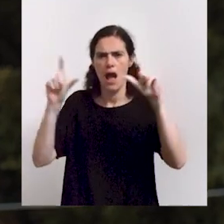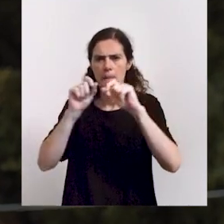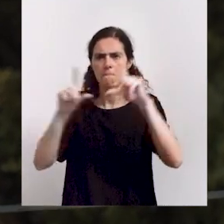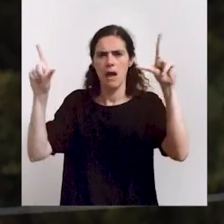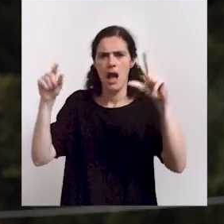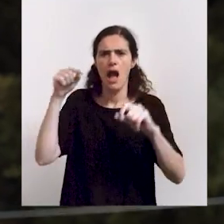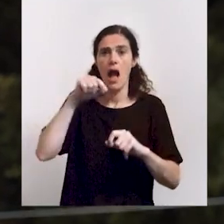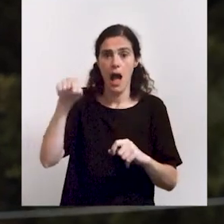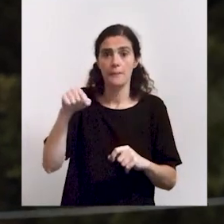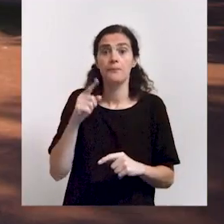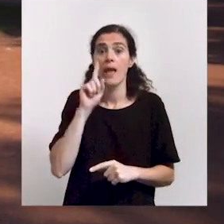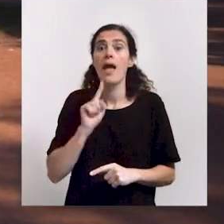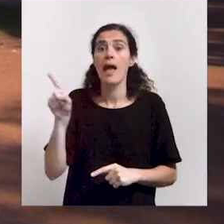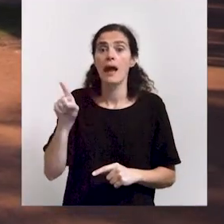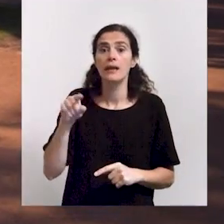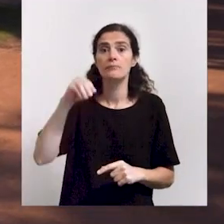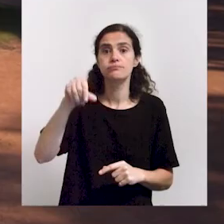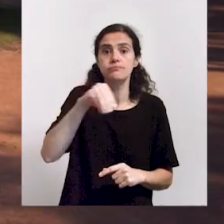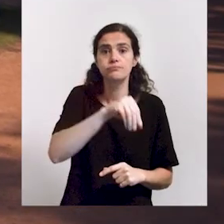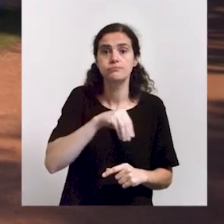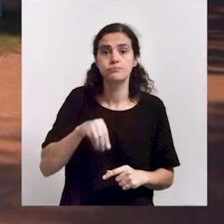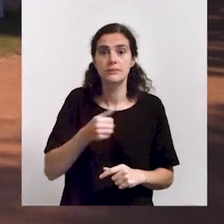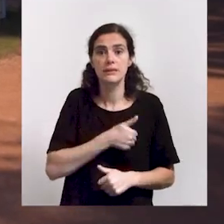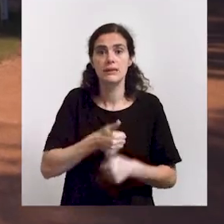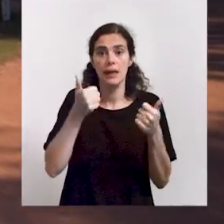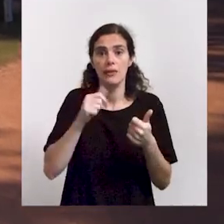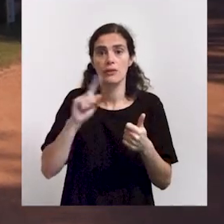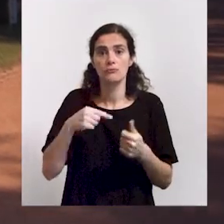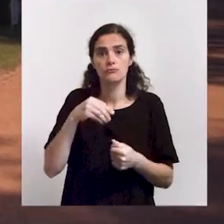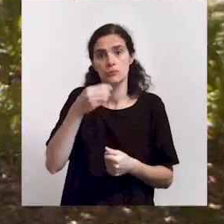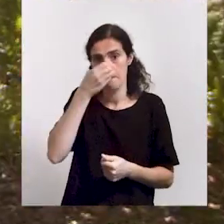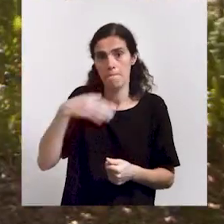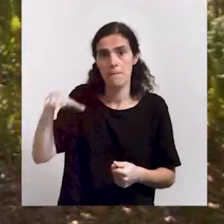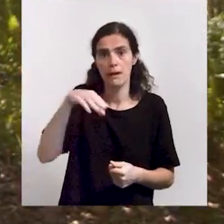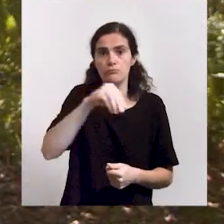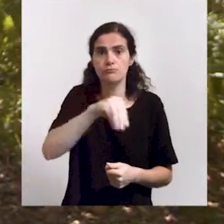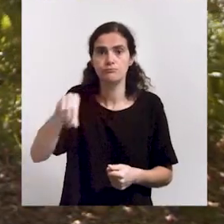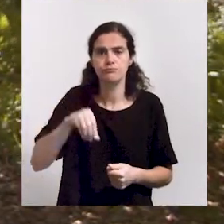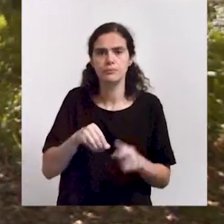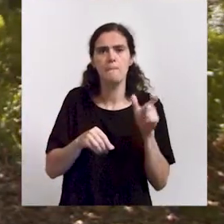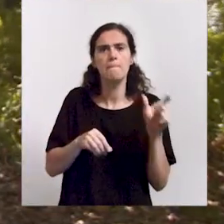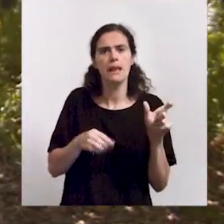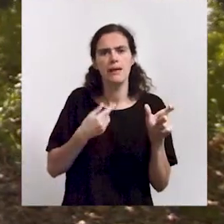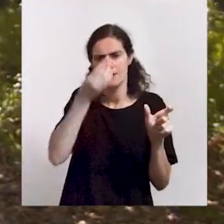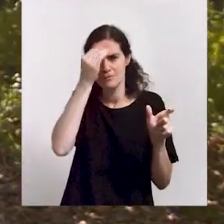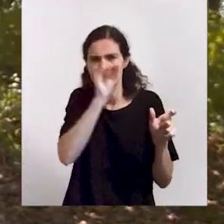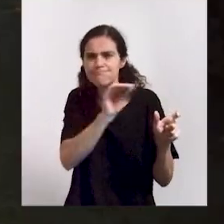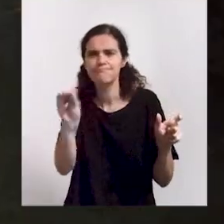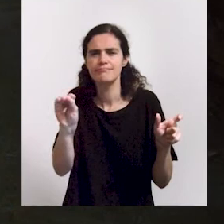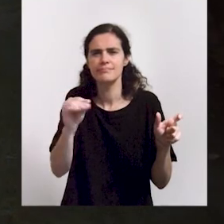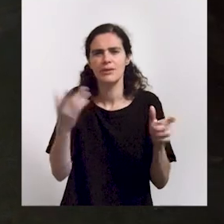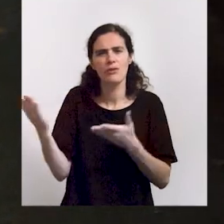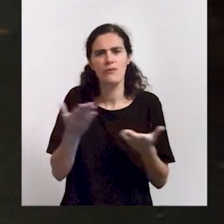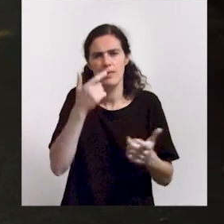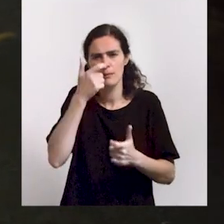located in the city and we located in the park. Words, very suggestive work that she invites the visitor